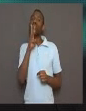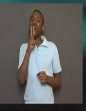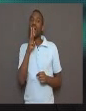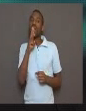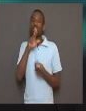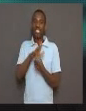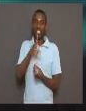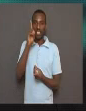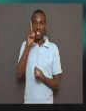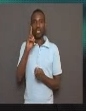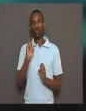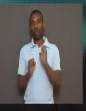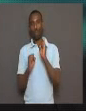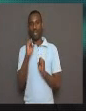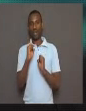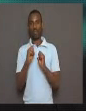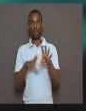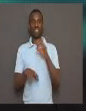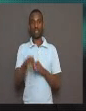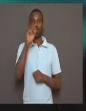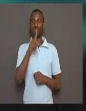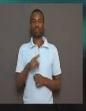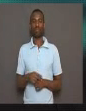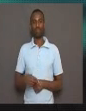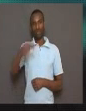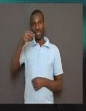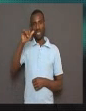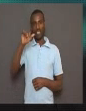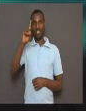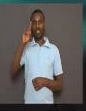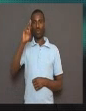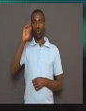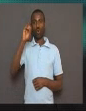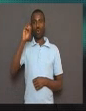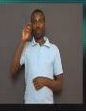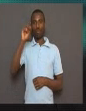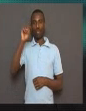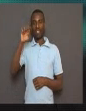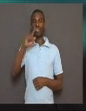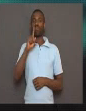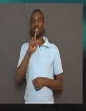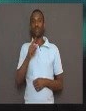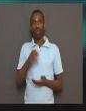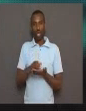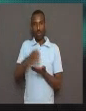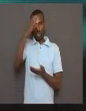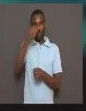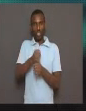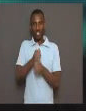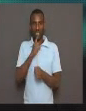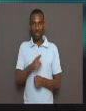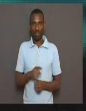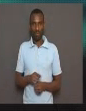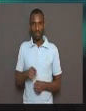A hydrometer is usually made of glass and consists of a